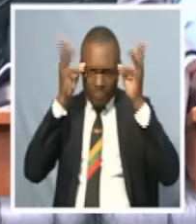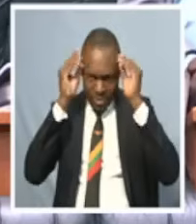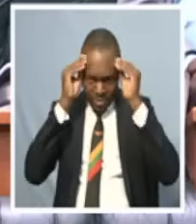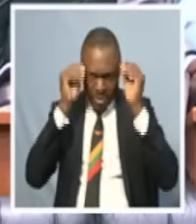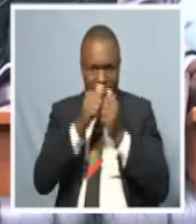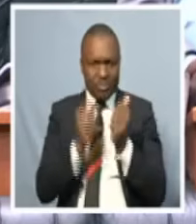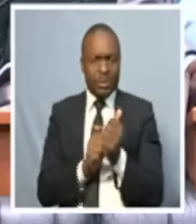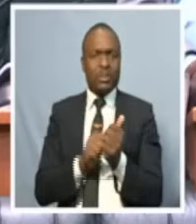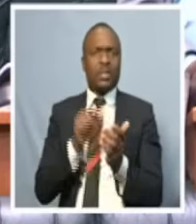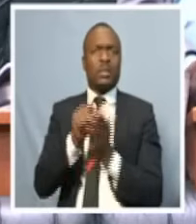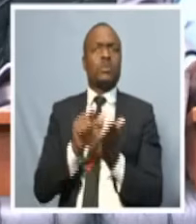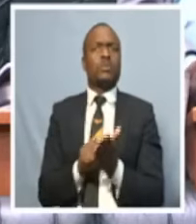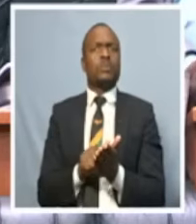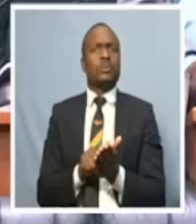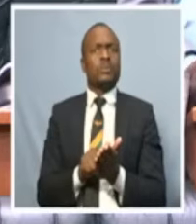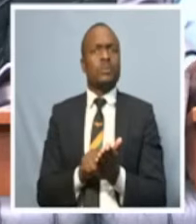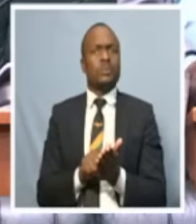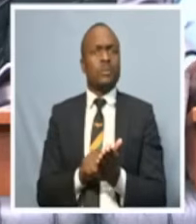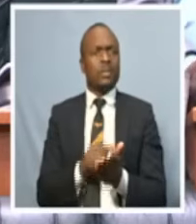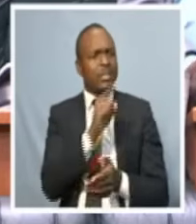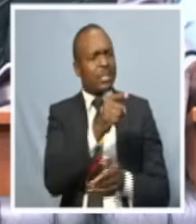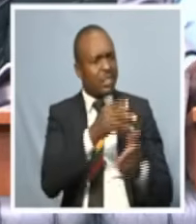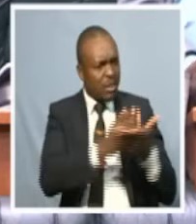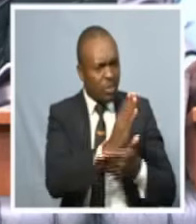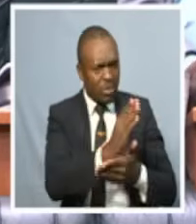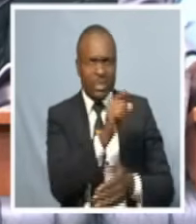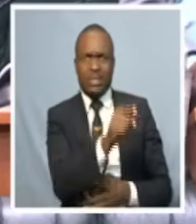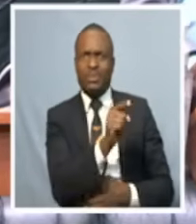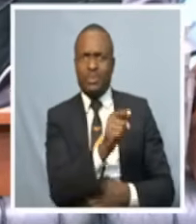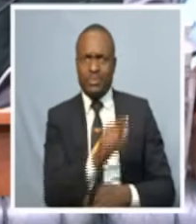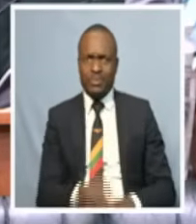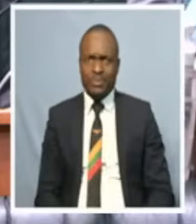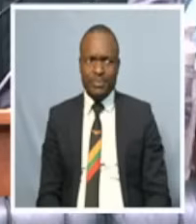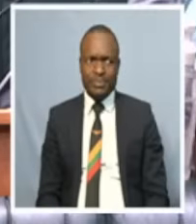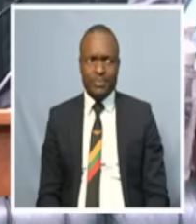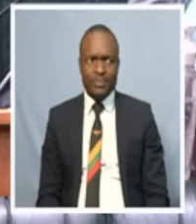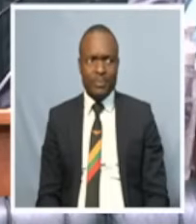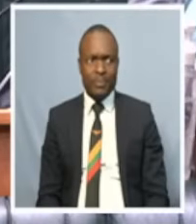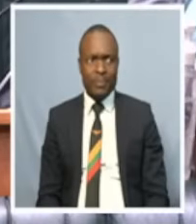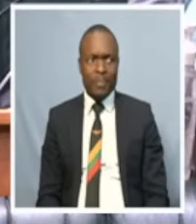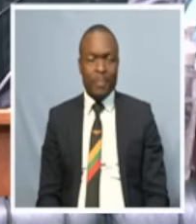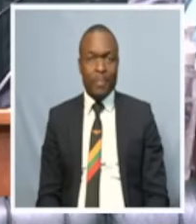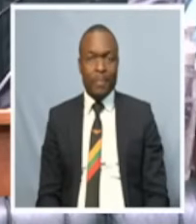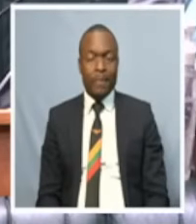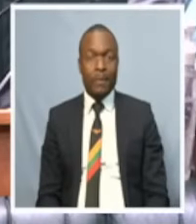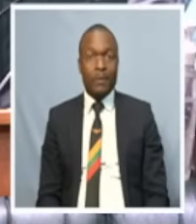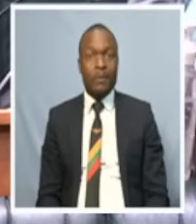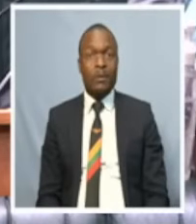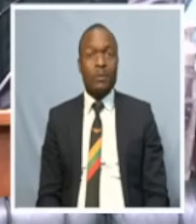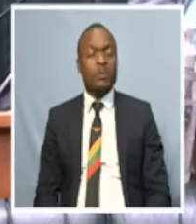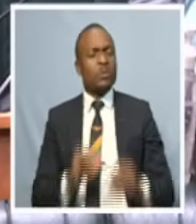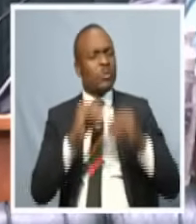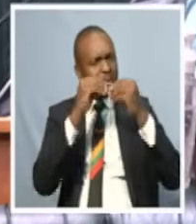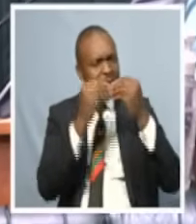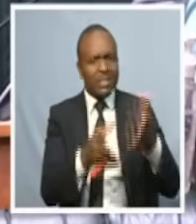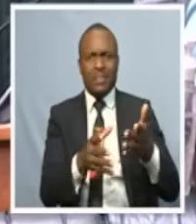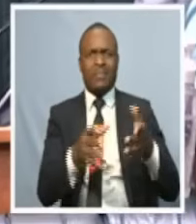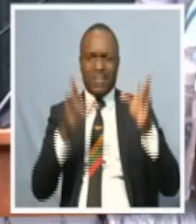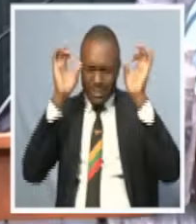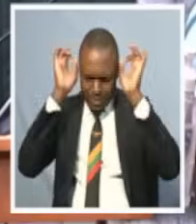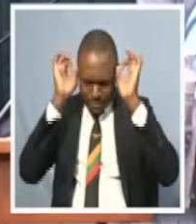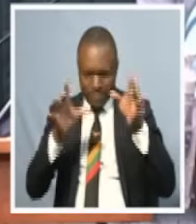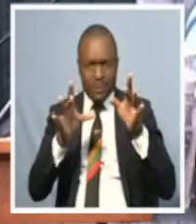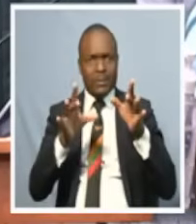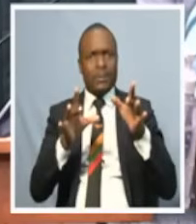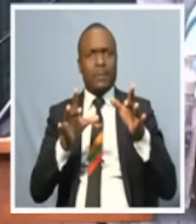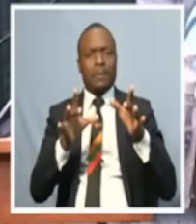which has passed? Is it in order, Madam Speaker, to make defamatory statements which